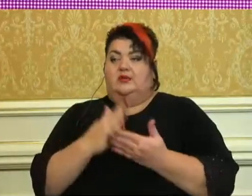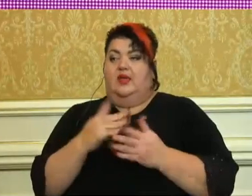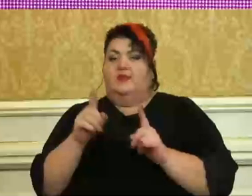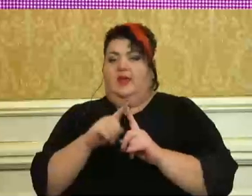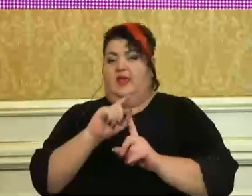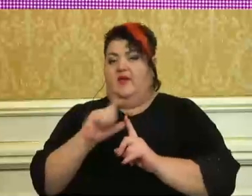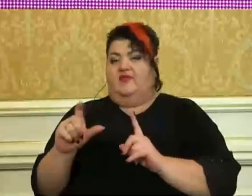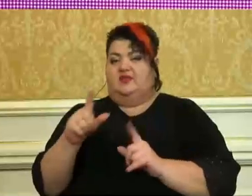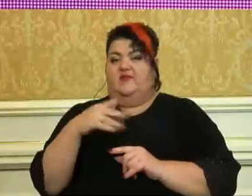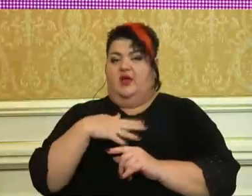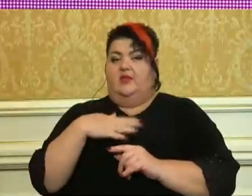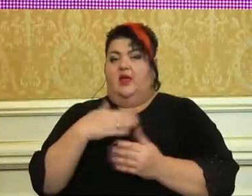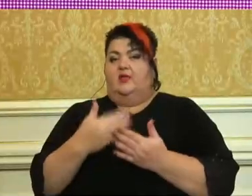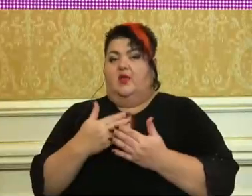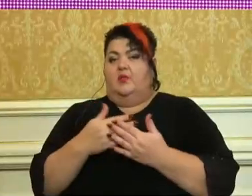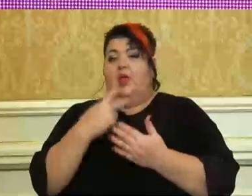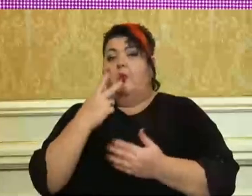Have you ever seen a poppy field?